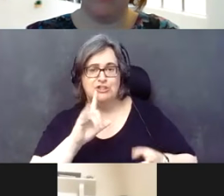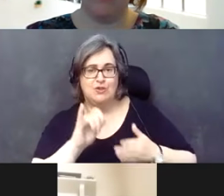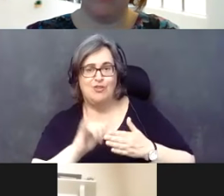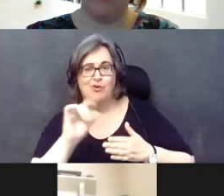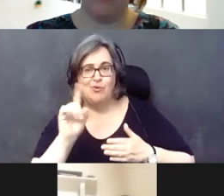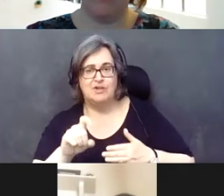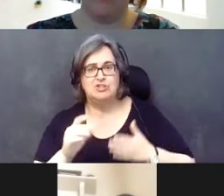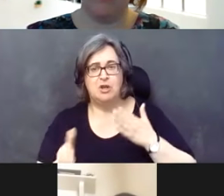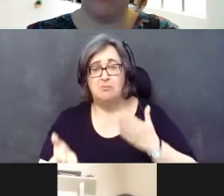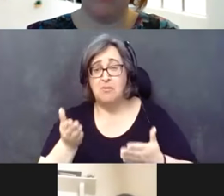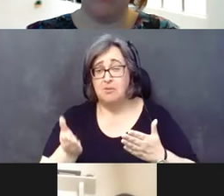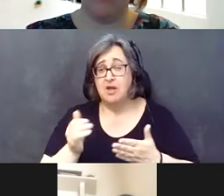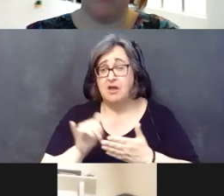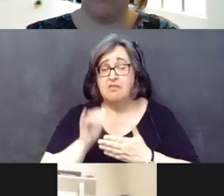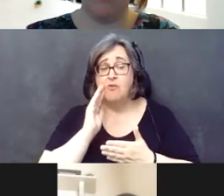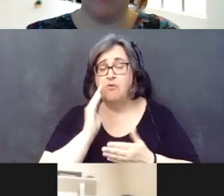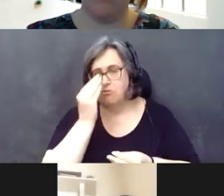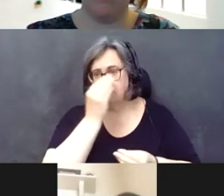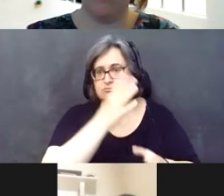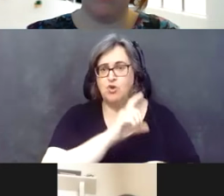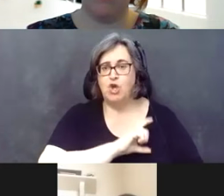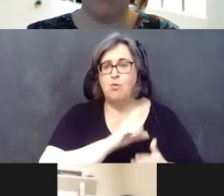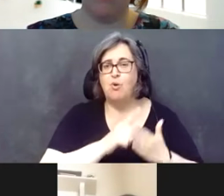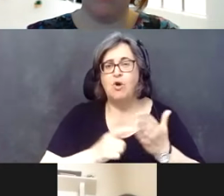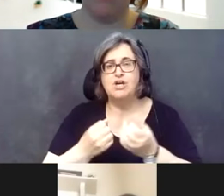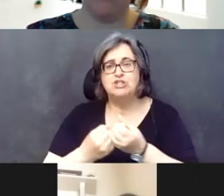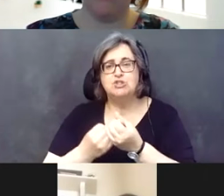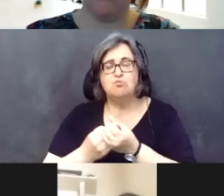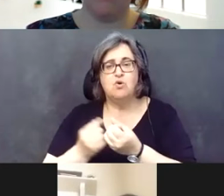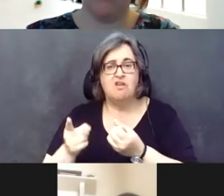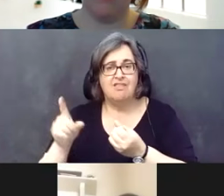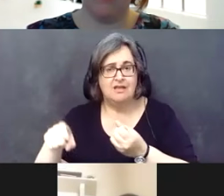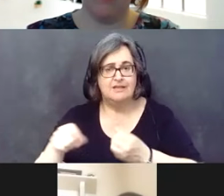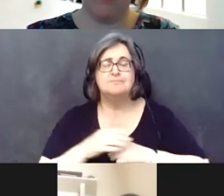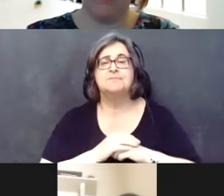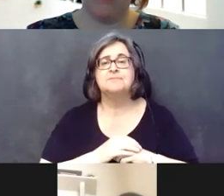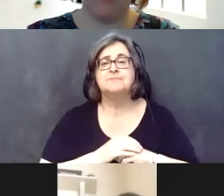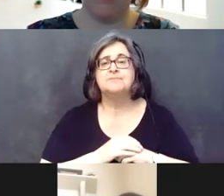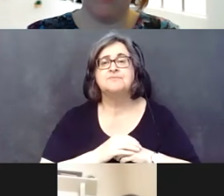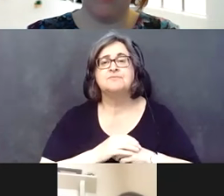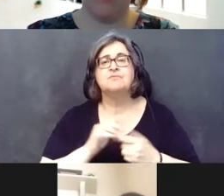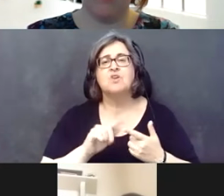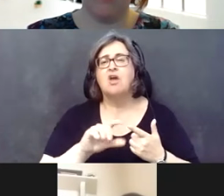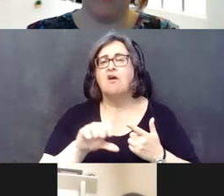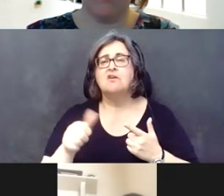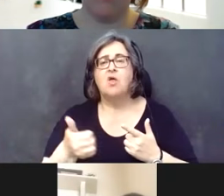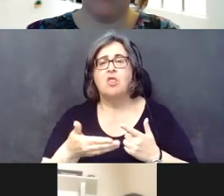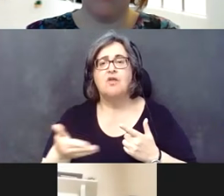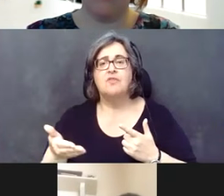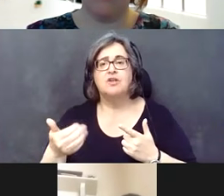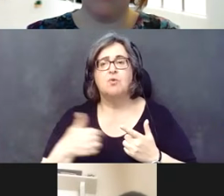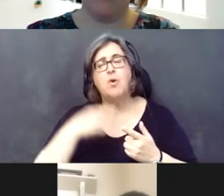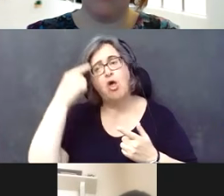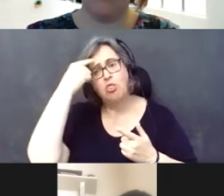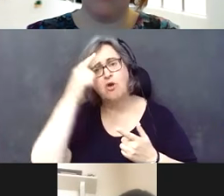may give them some idea of what support they may need. The other thing what we thought